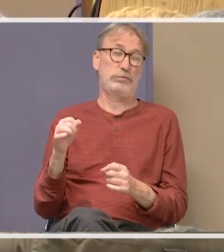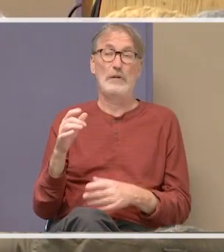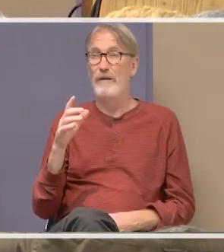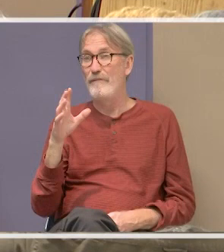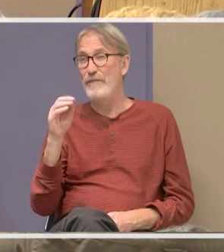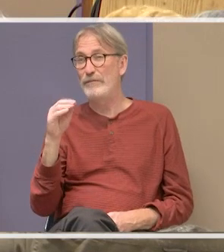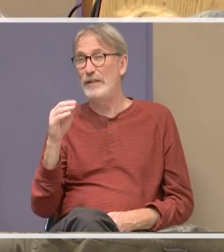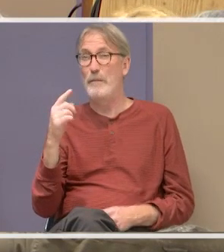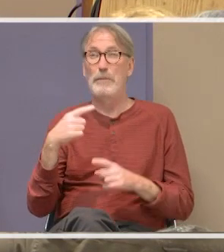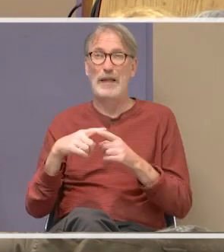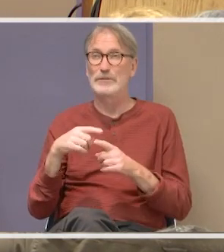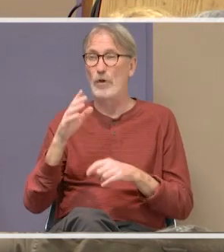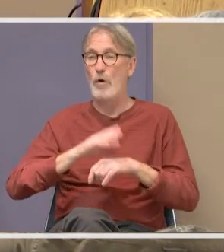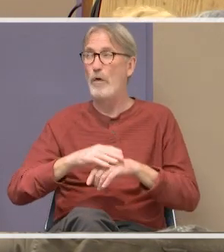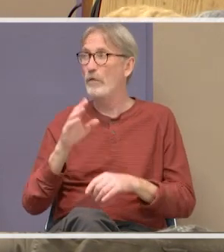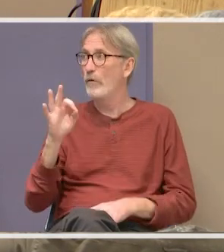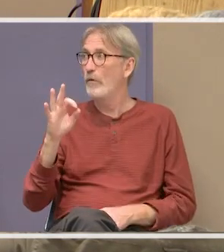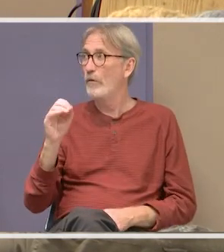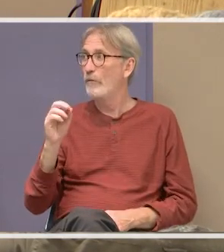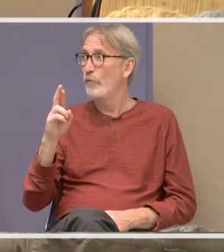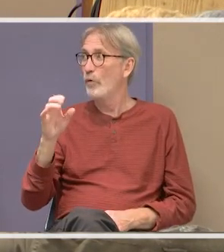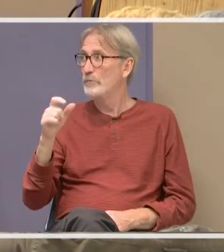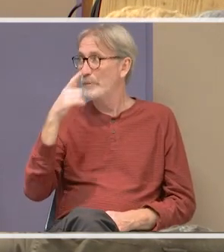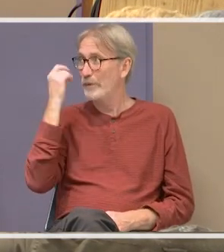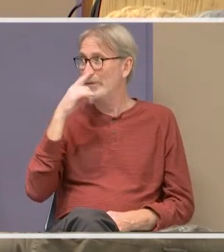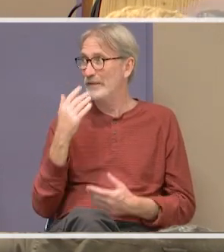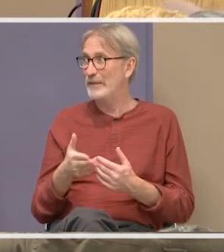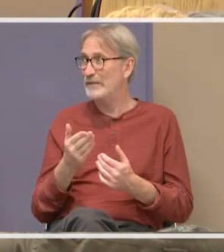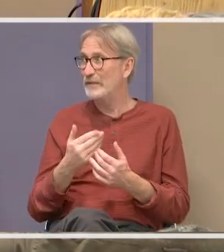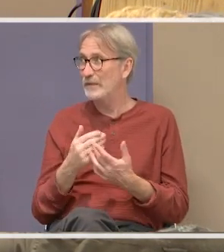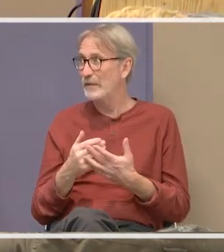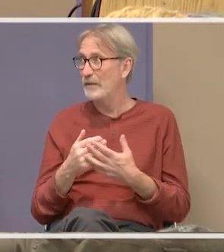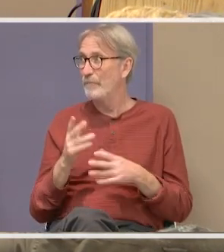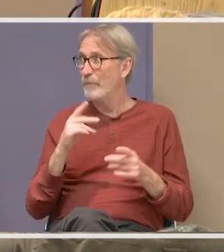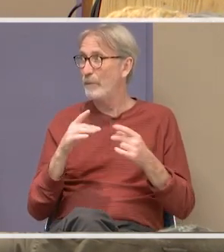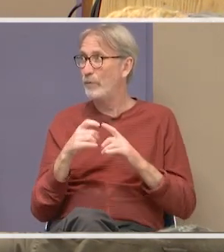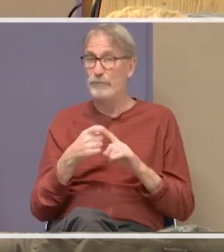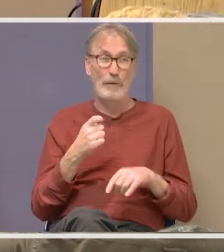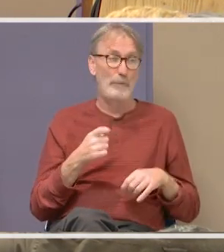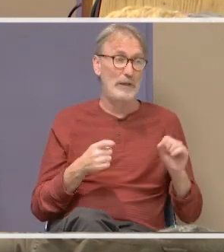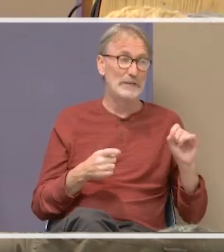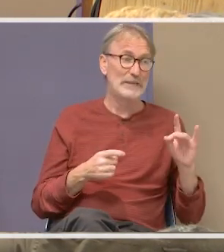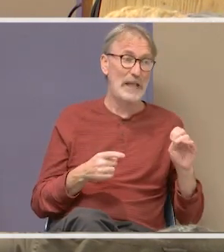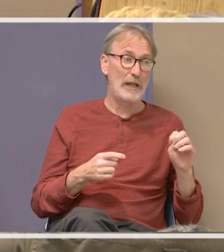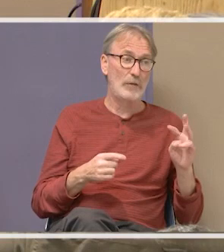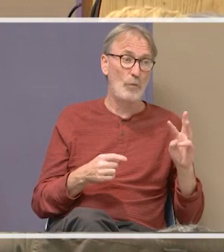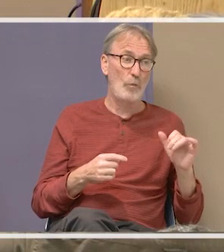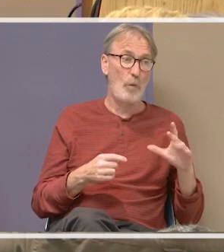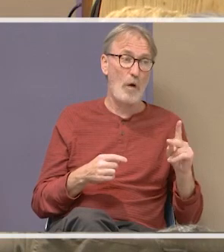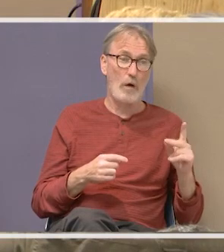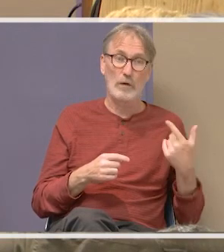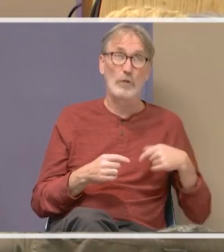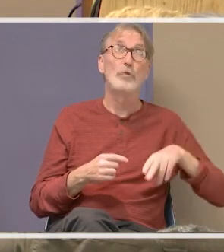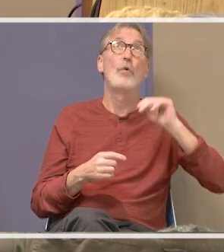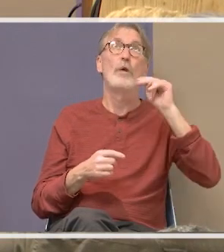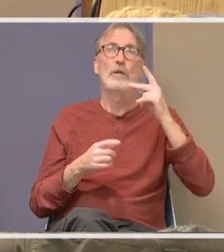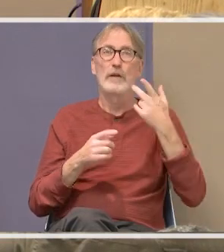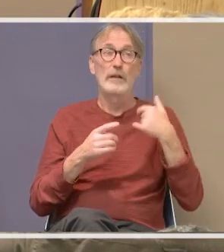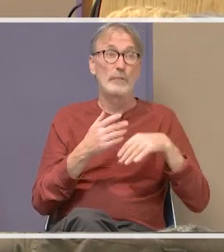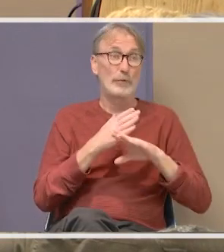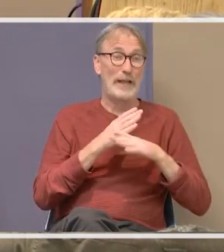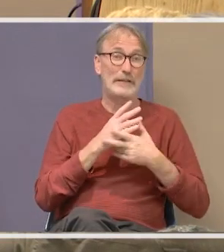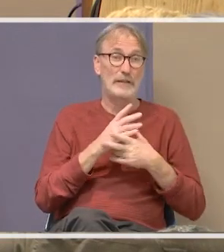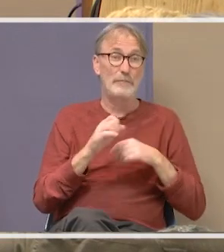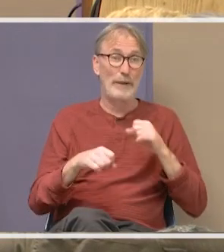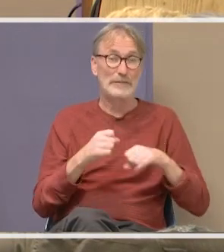hour on Forbes because it's 4 lanes wide. People are moving from the sidewalk on the north side to the protected bike lane